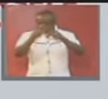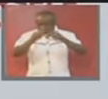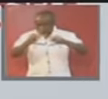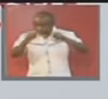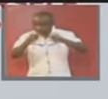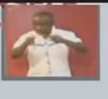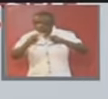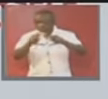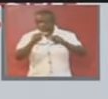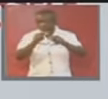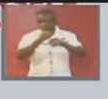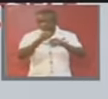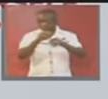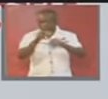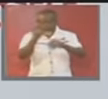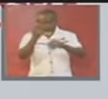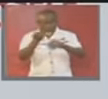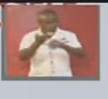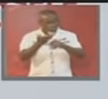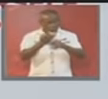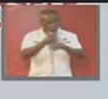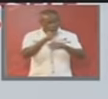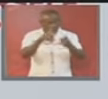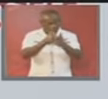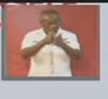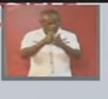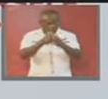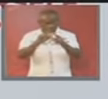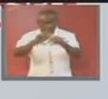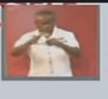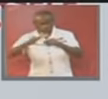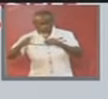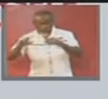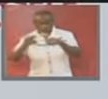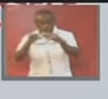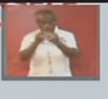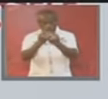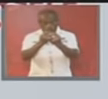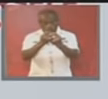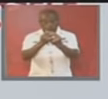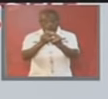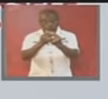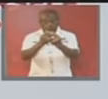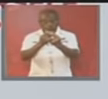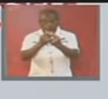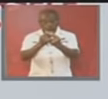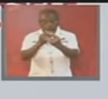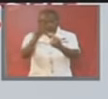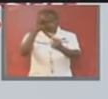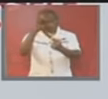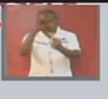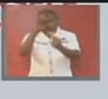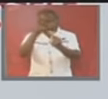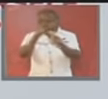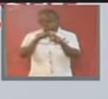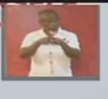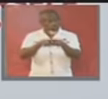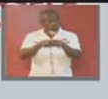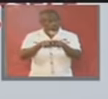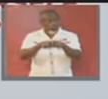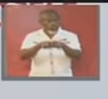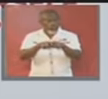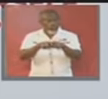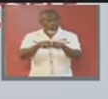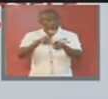local technical advisory group, the Pfizer vaccine can be possibly the first one to be used